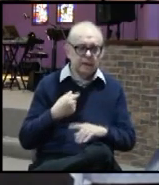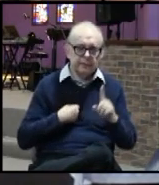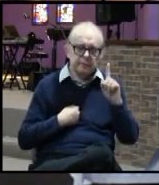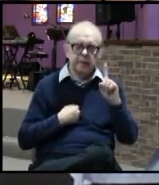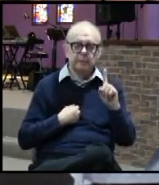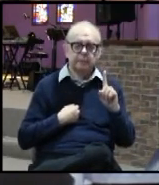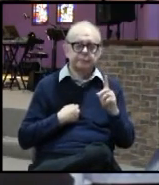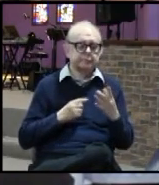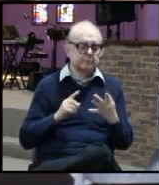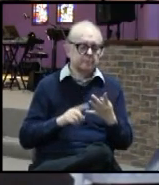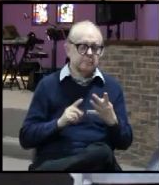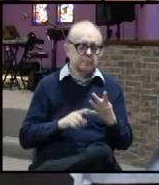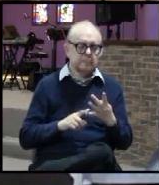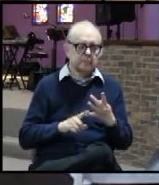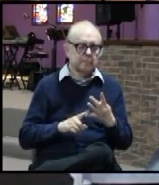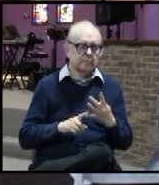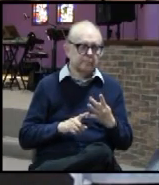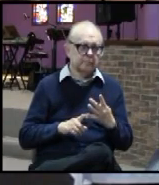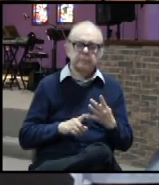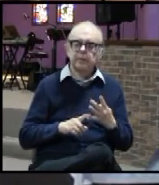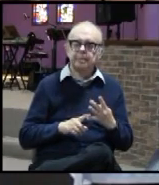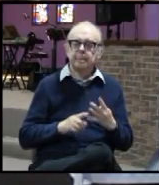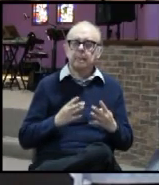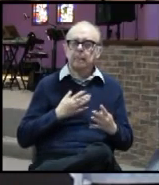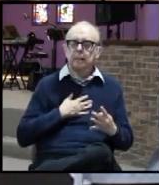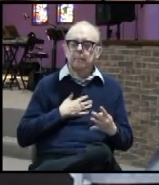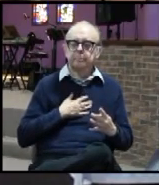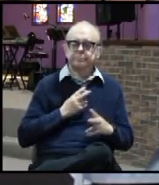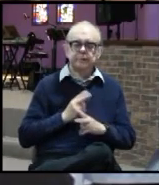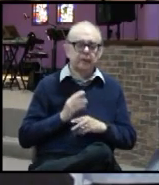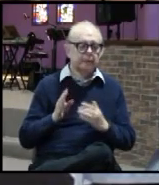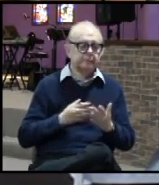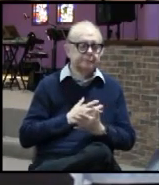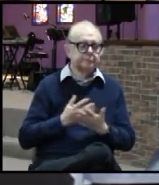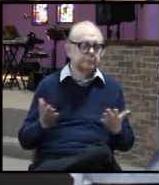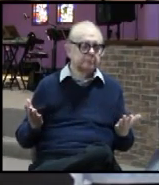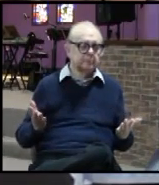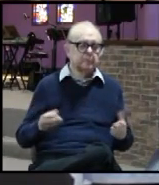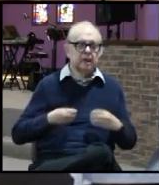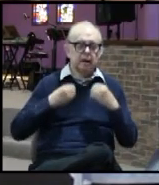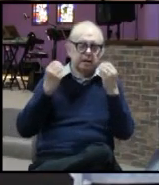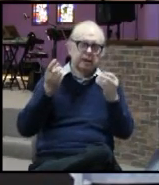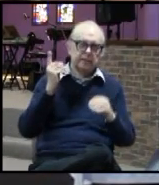it. Number four, my Father can handle anything that I put in his hands.